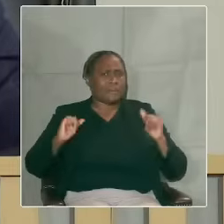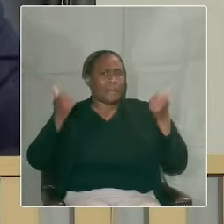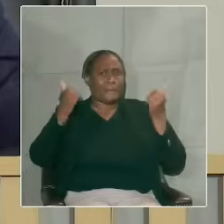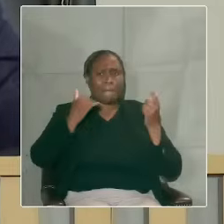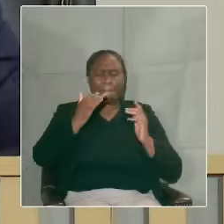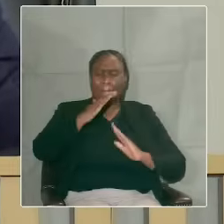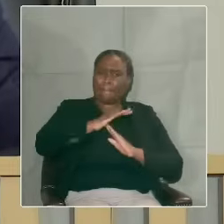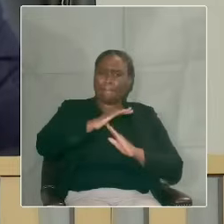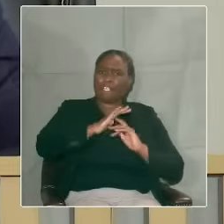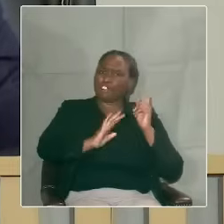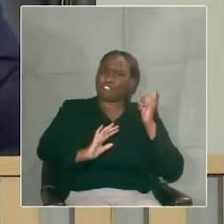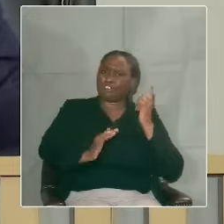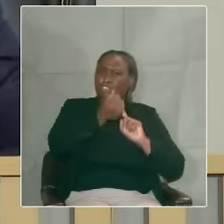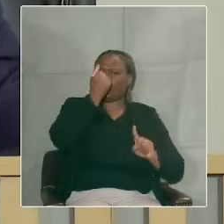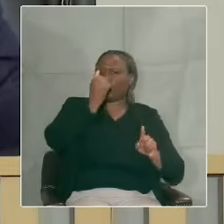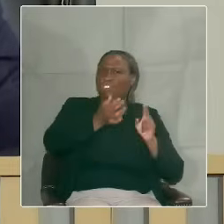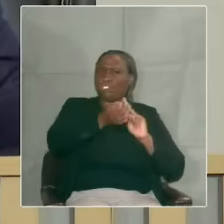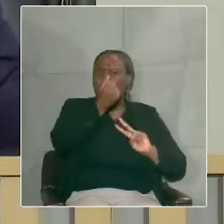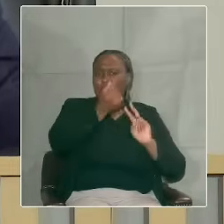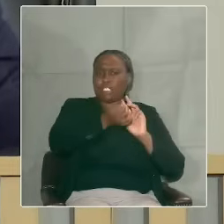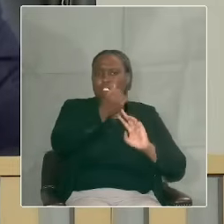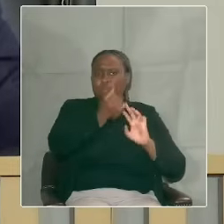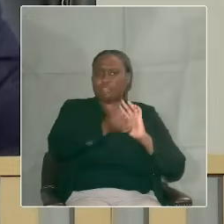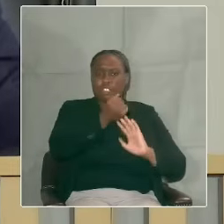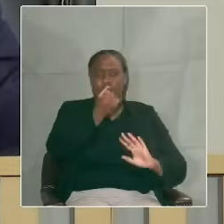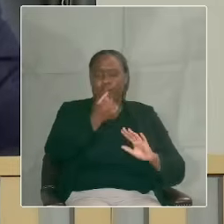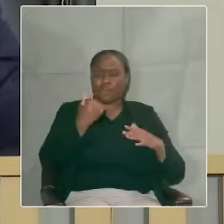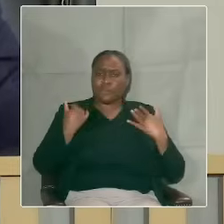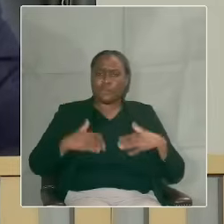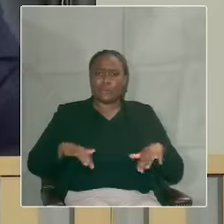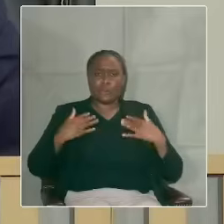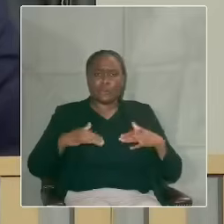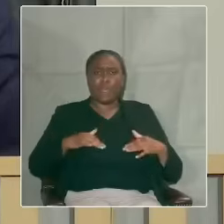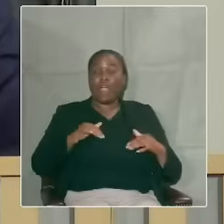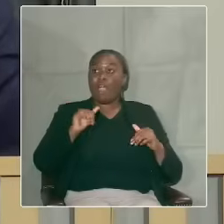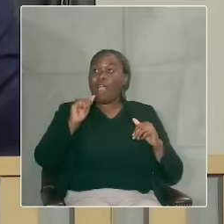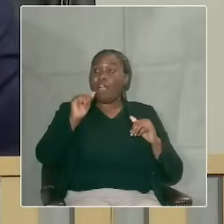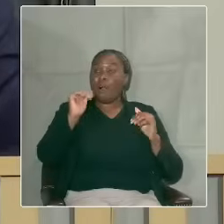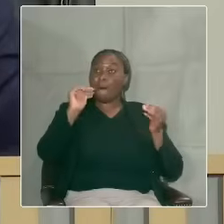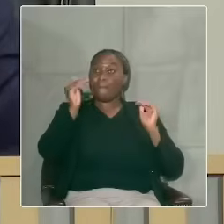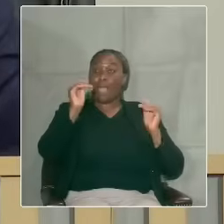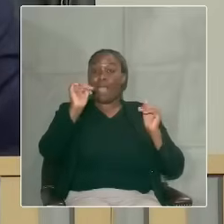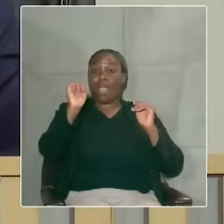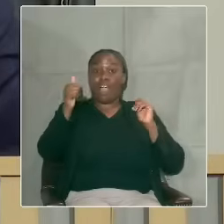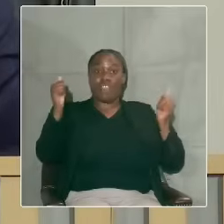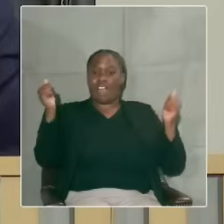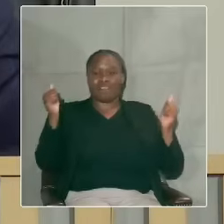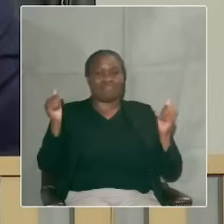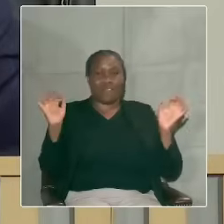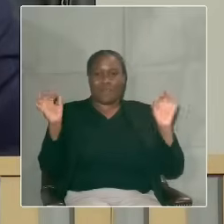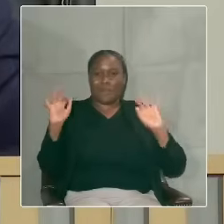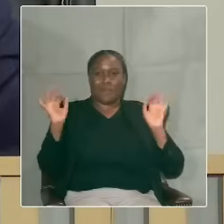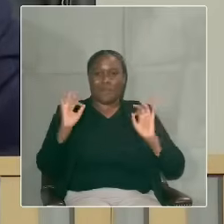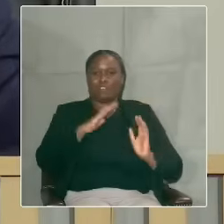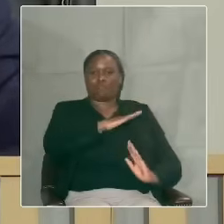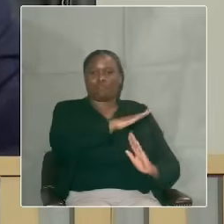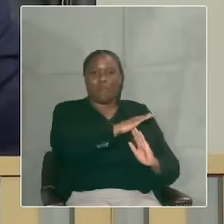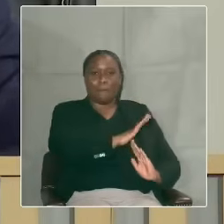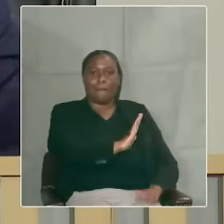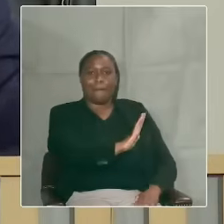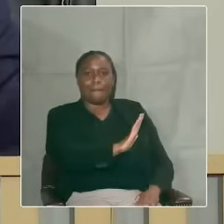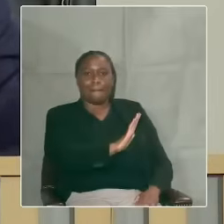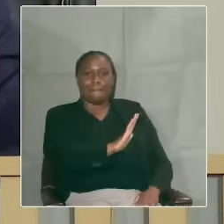far exceeded the purpose for which it was established. No other task team in South Africa has achieved